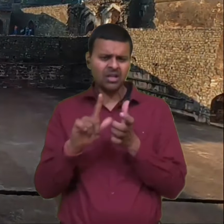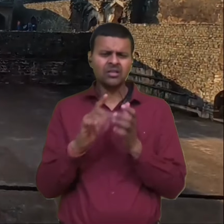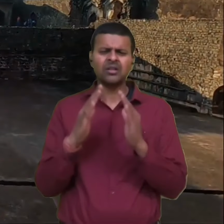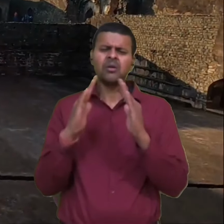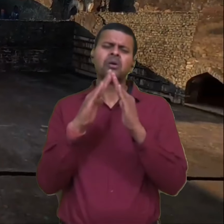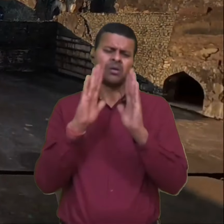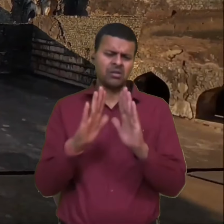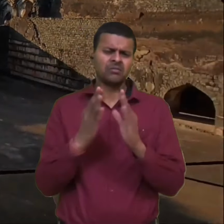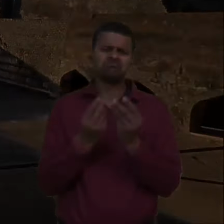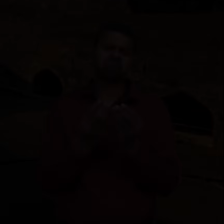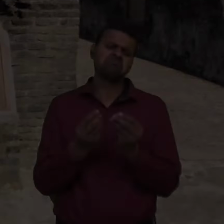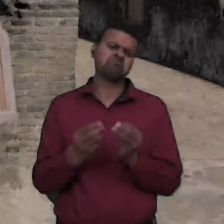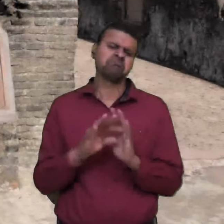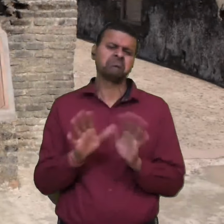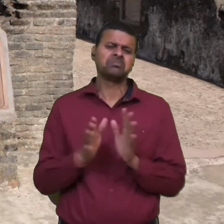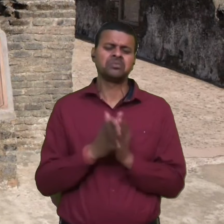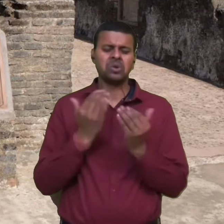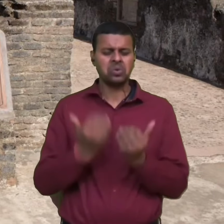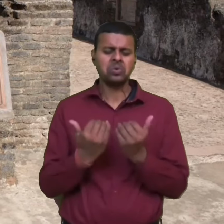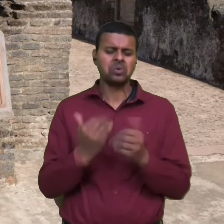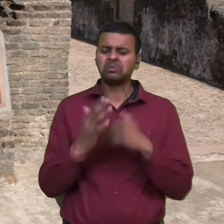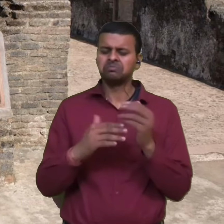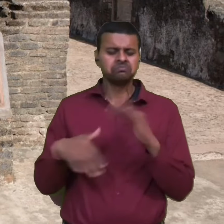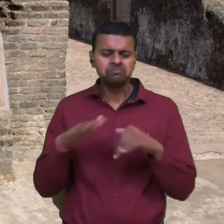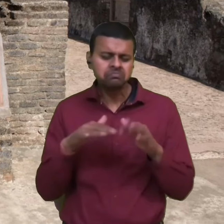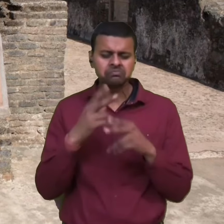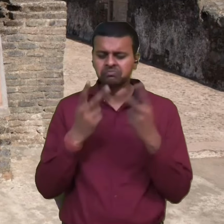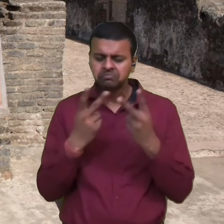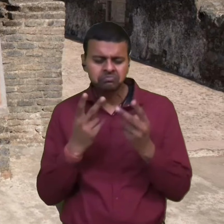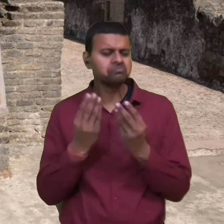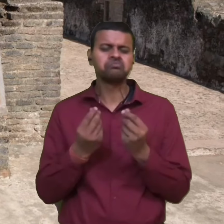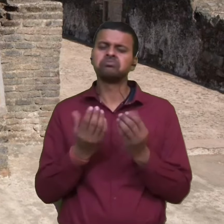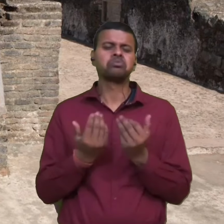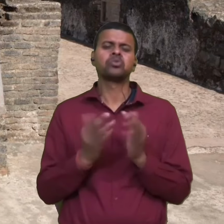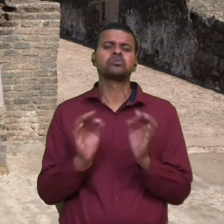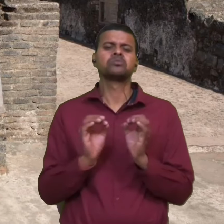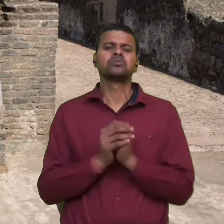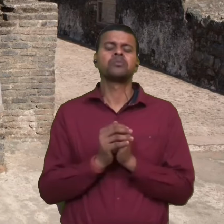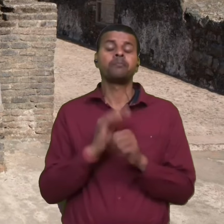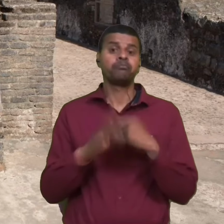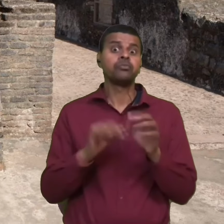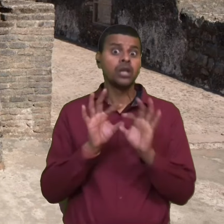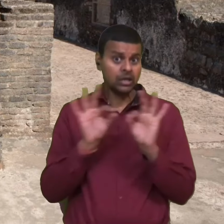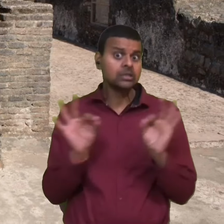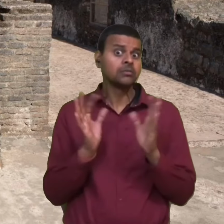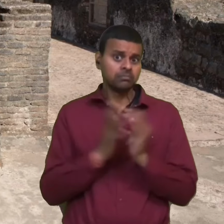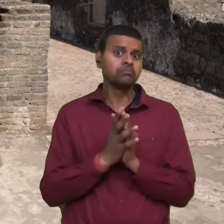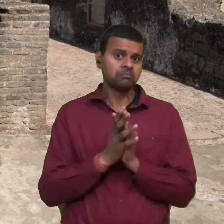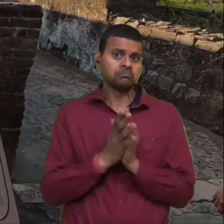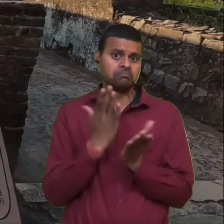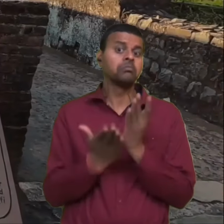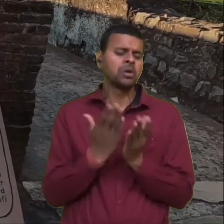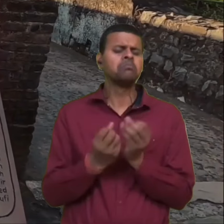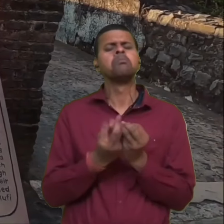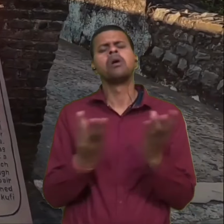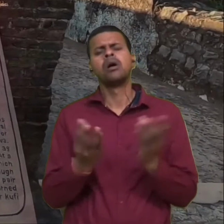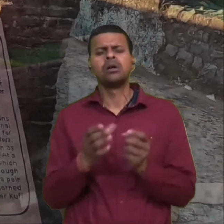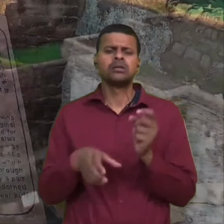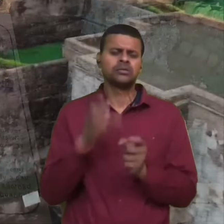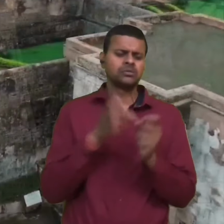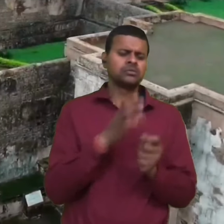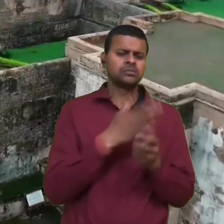Royal Palace. The Royal Palace now lies in ruins. It is difficult to trace its exact plan but